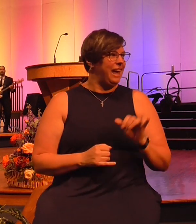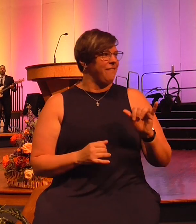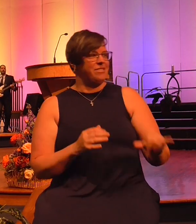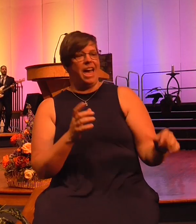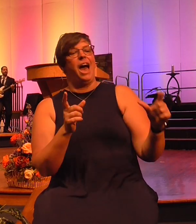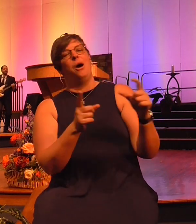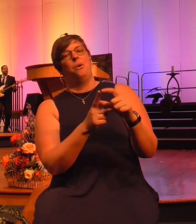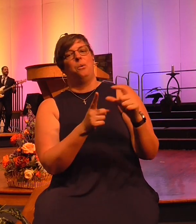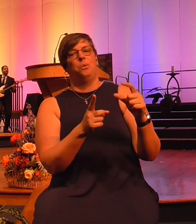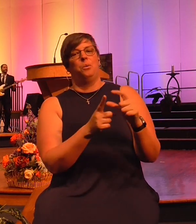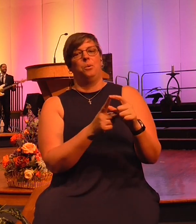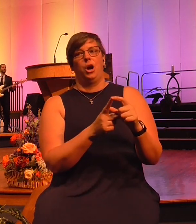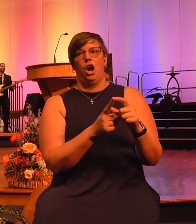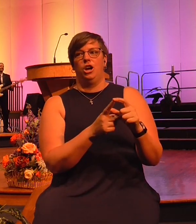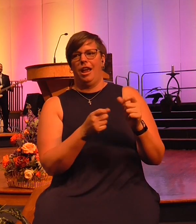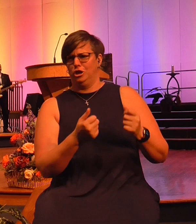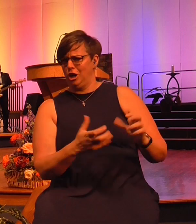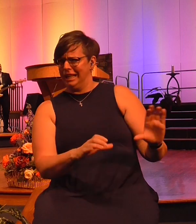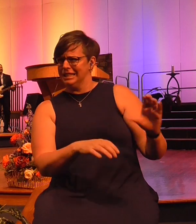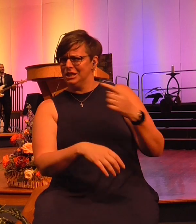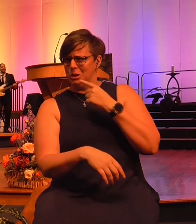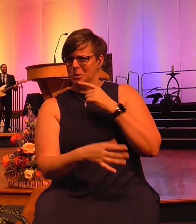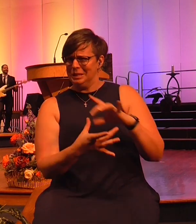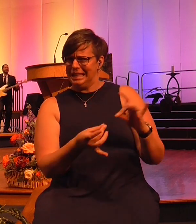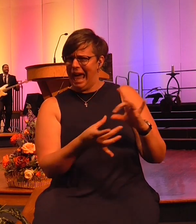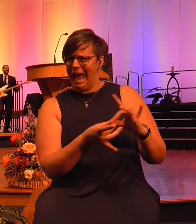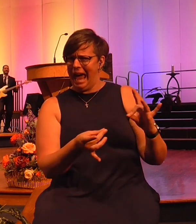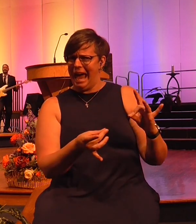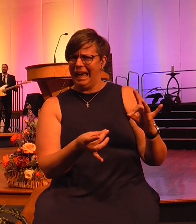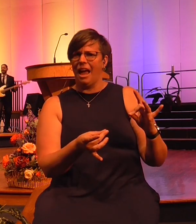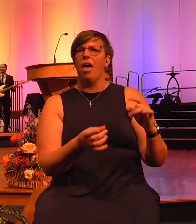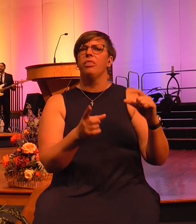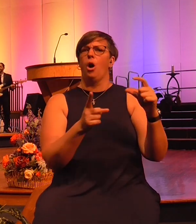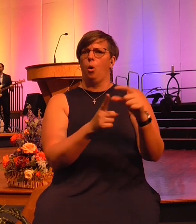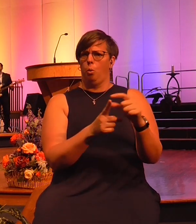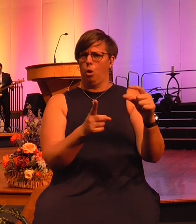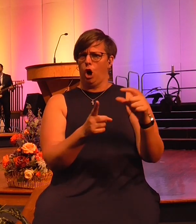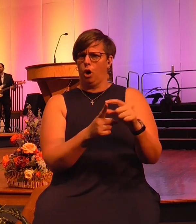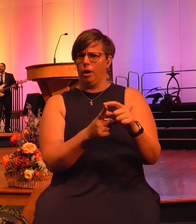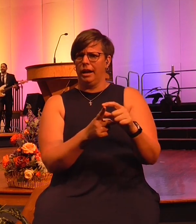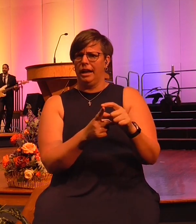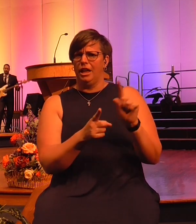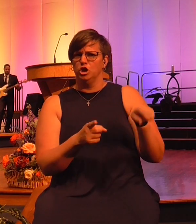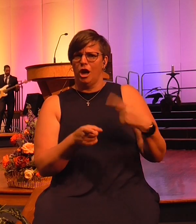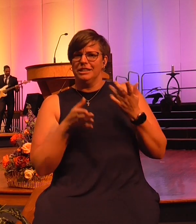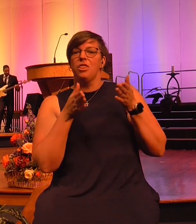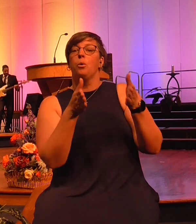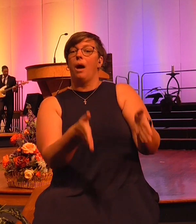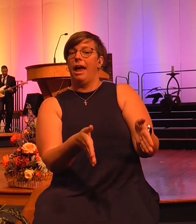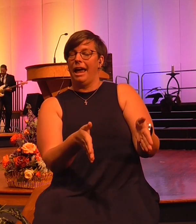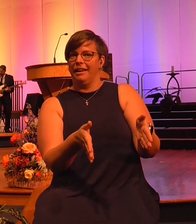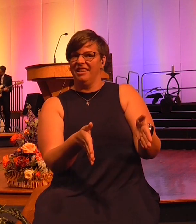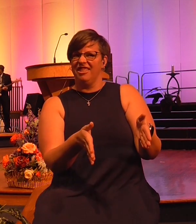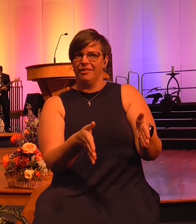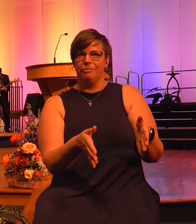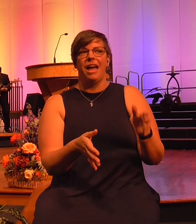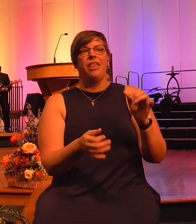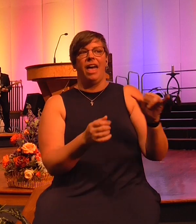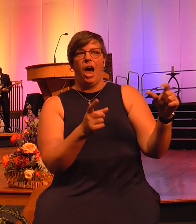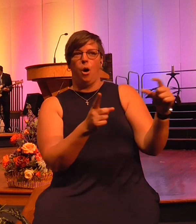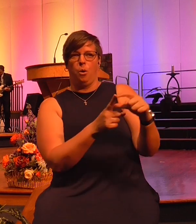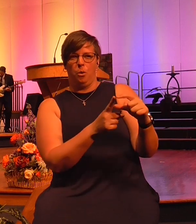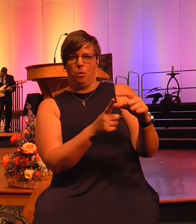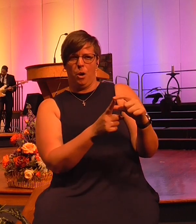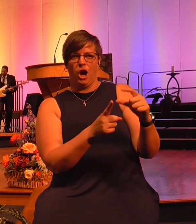the word you to say, that the word is still the way. It's